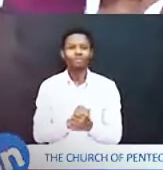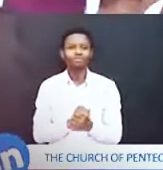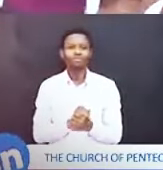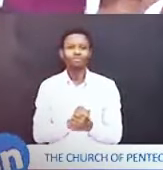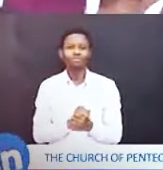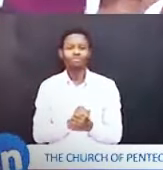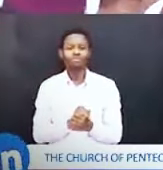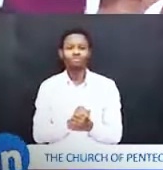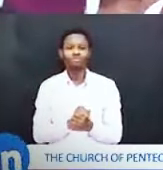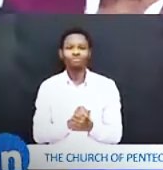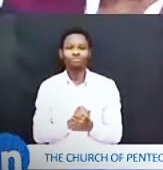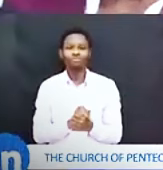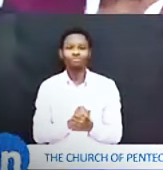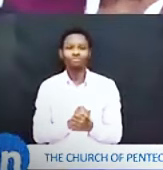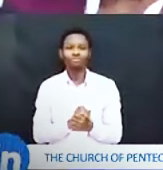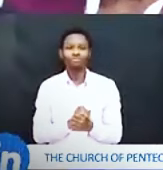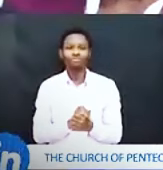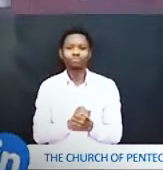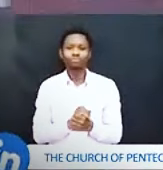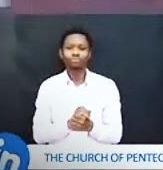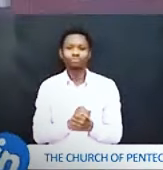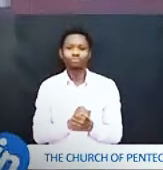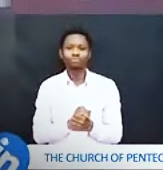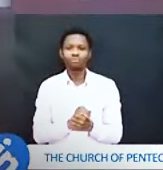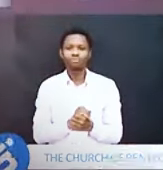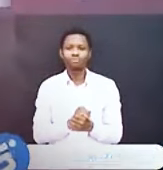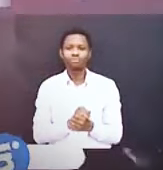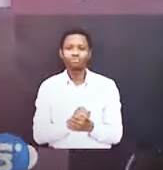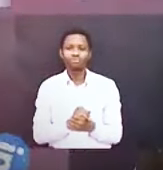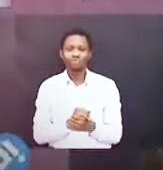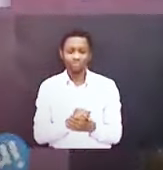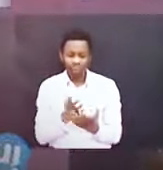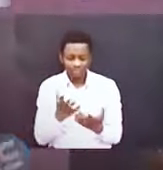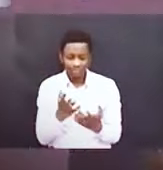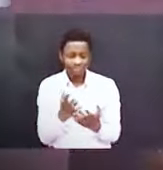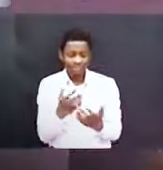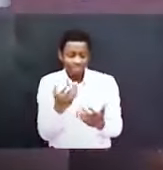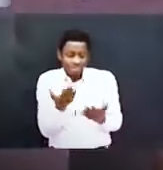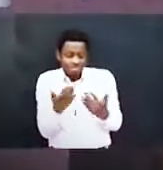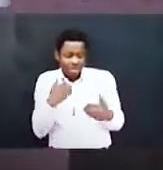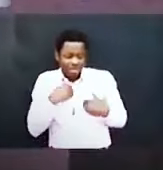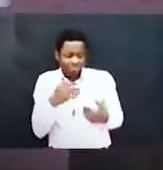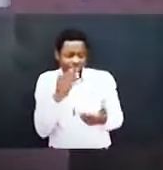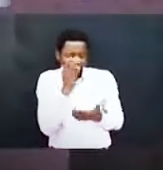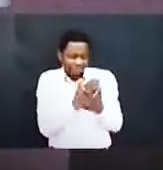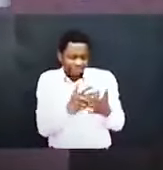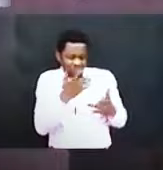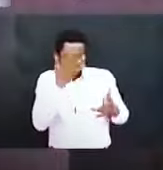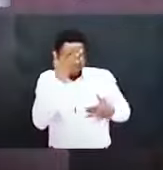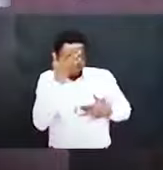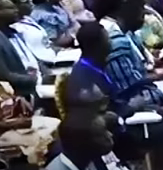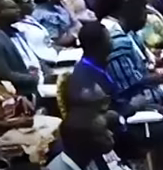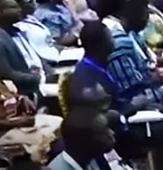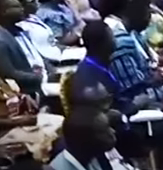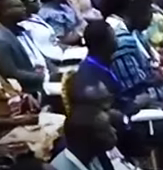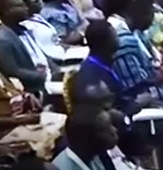Bear with those infirmities which cannot be cured. When I was growing up as a